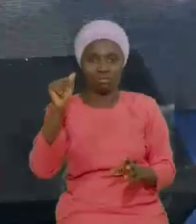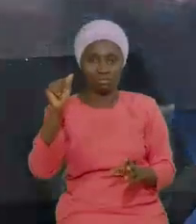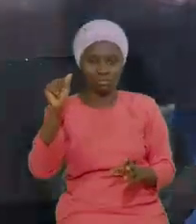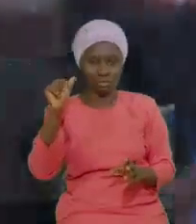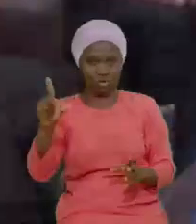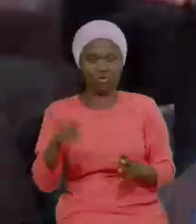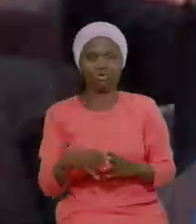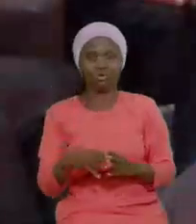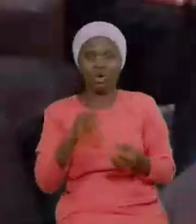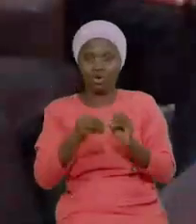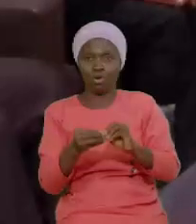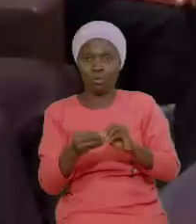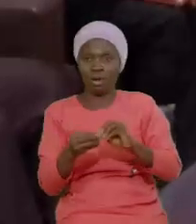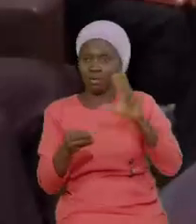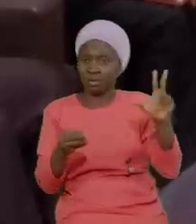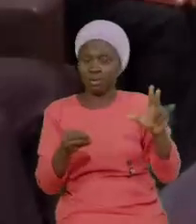Number three is the glory.